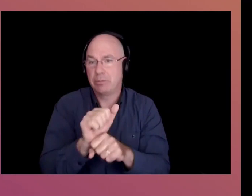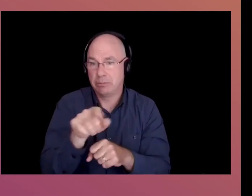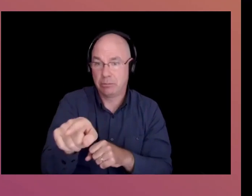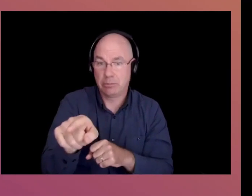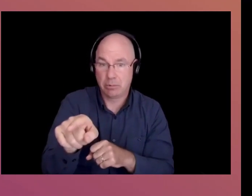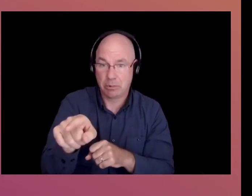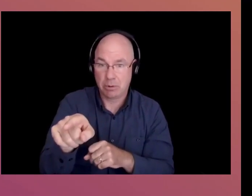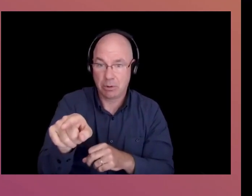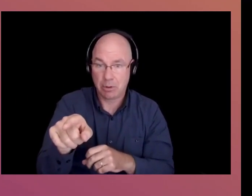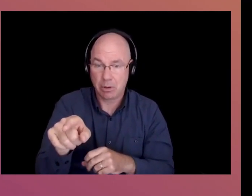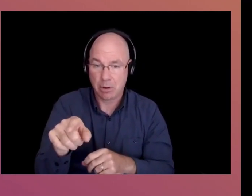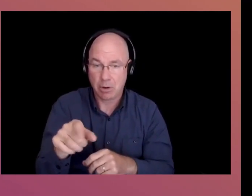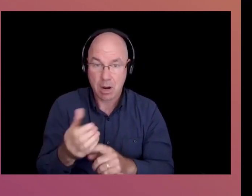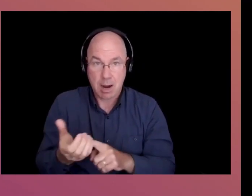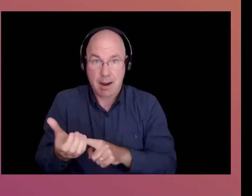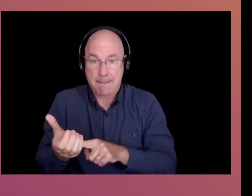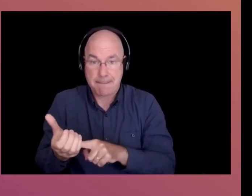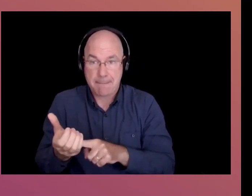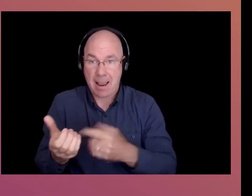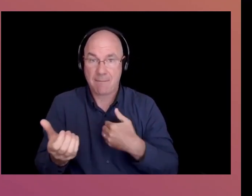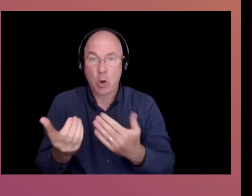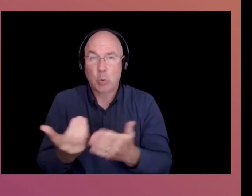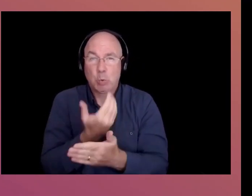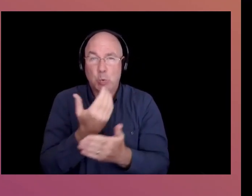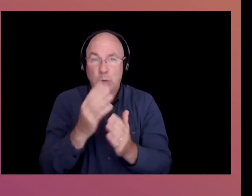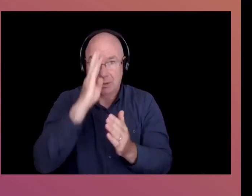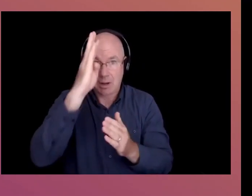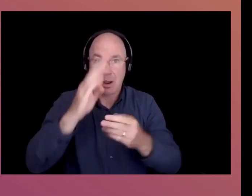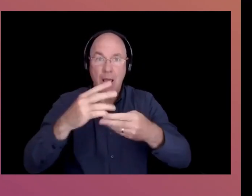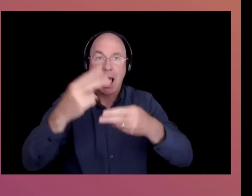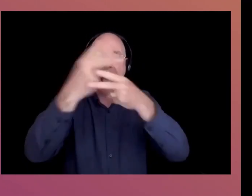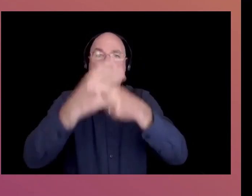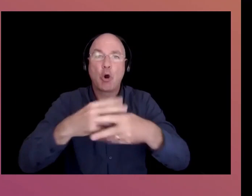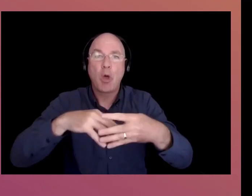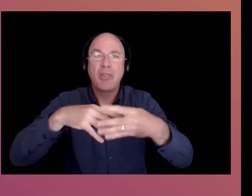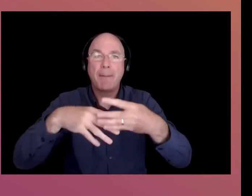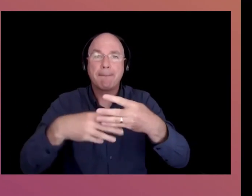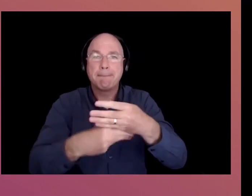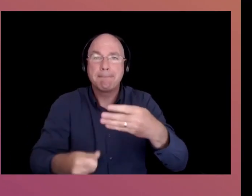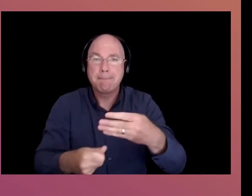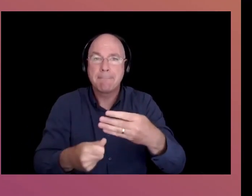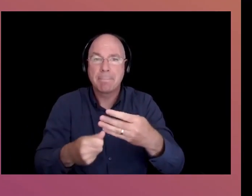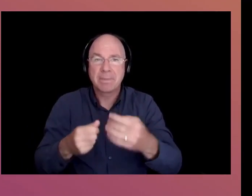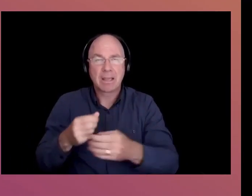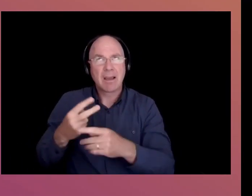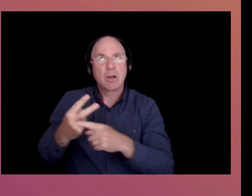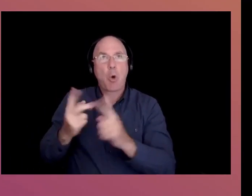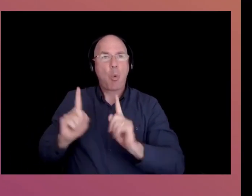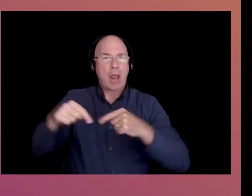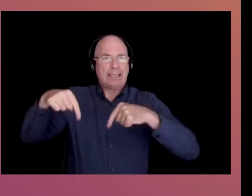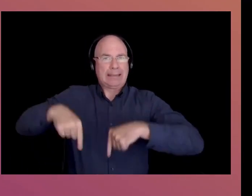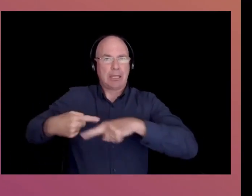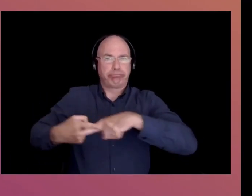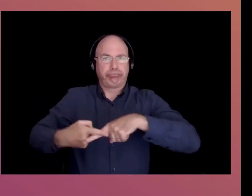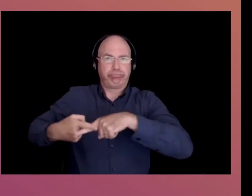the app is a newly developed algorithm for estimating a location accurately enough to enable a